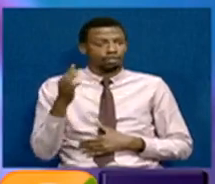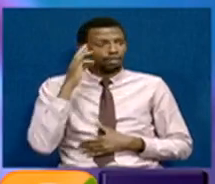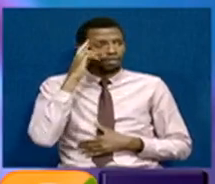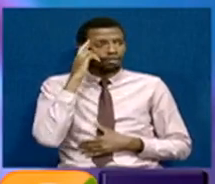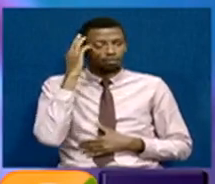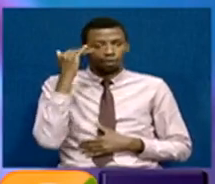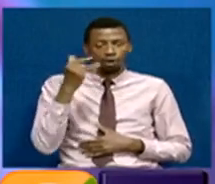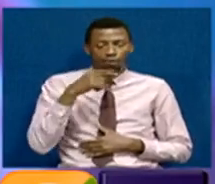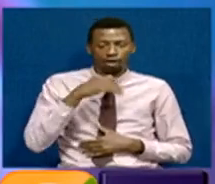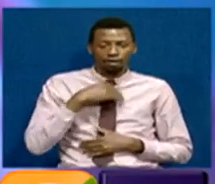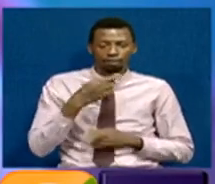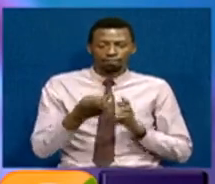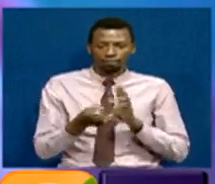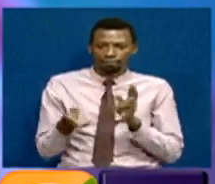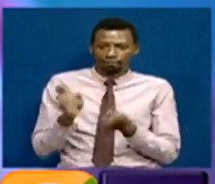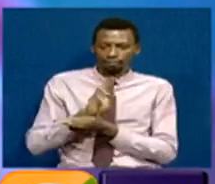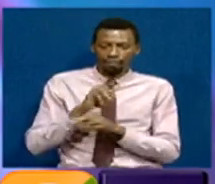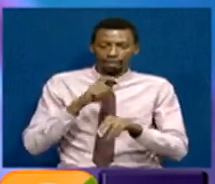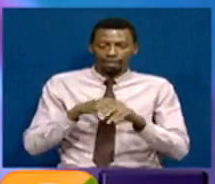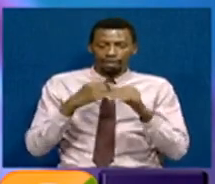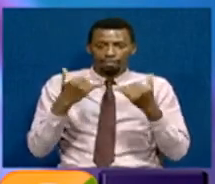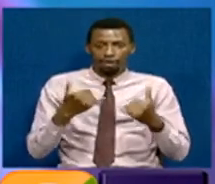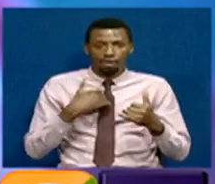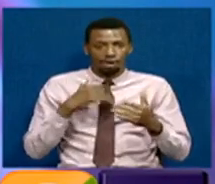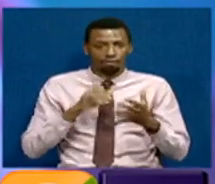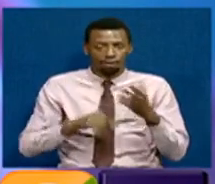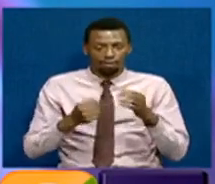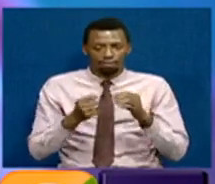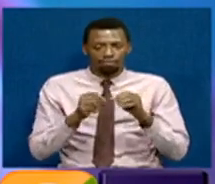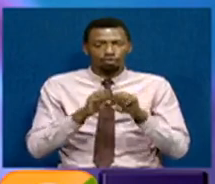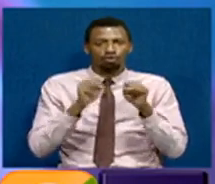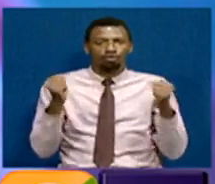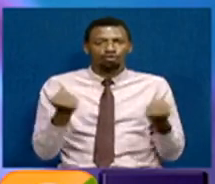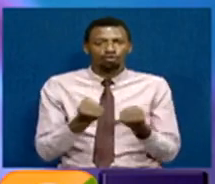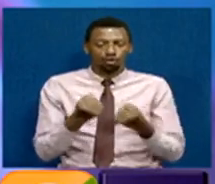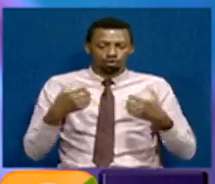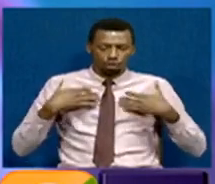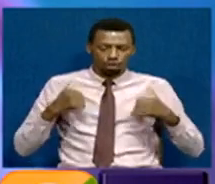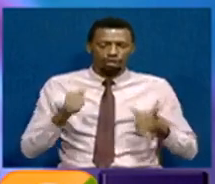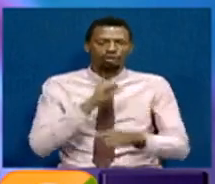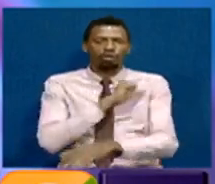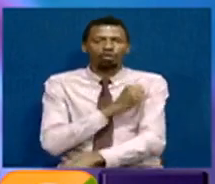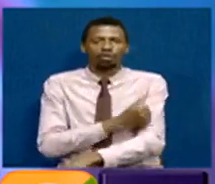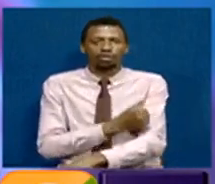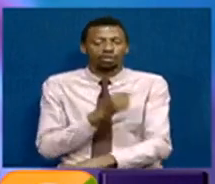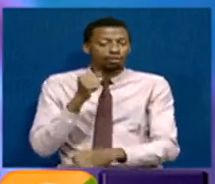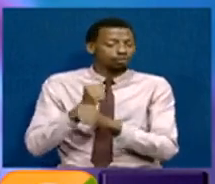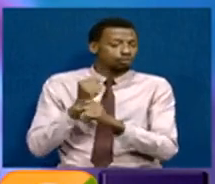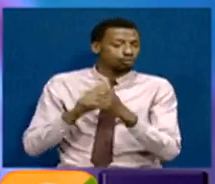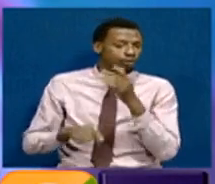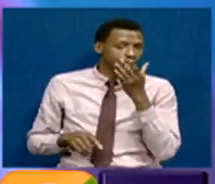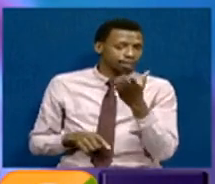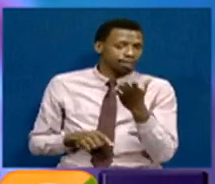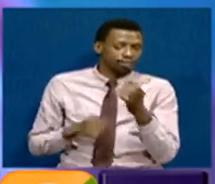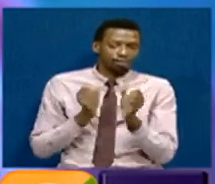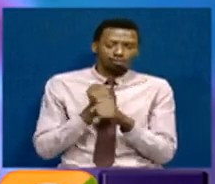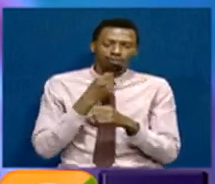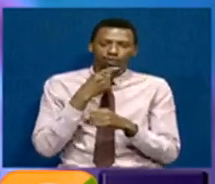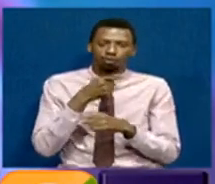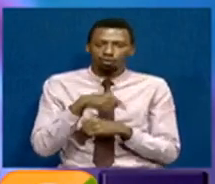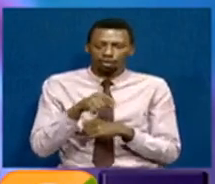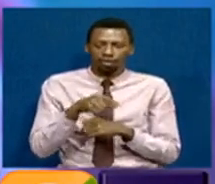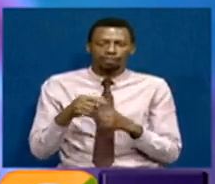we have reformed and now we have social health authority. What we have done in social health authority is to ensure that we take